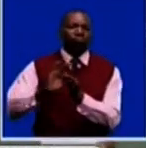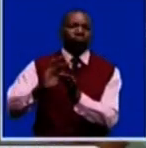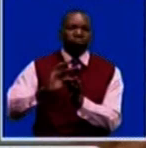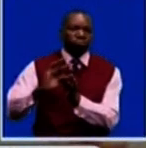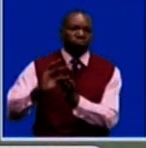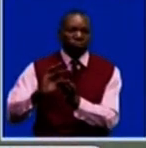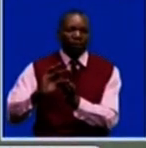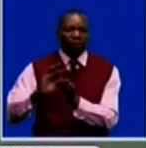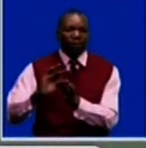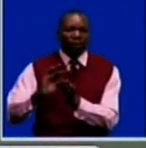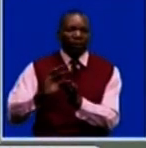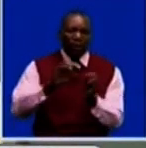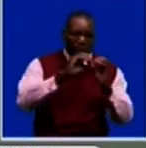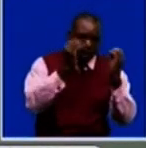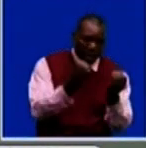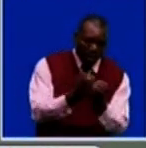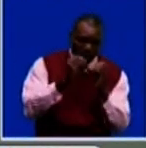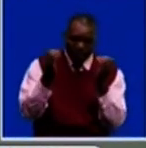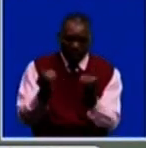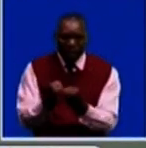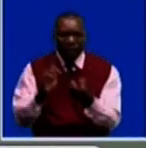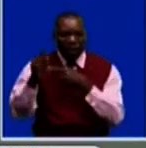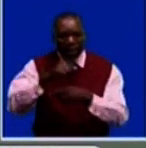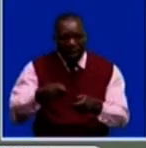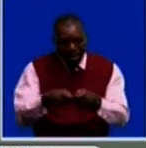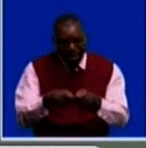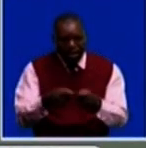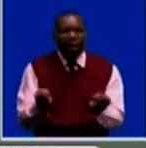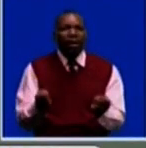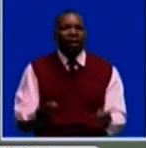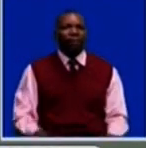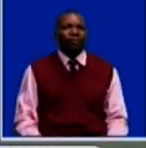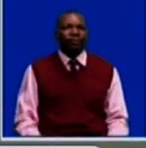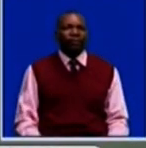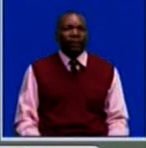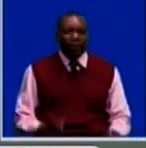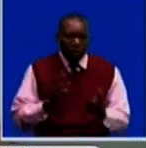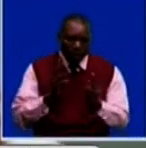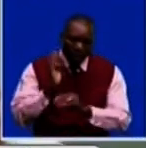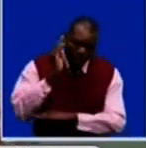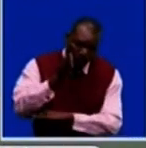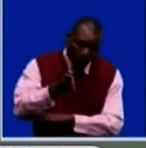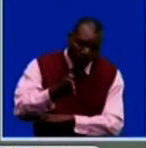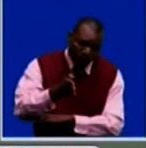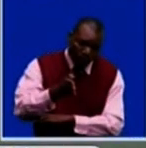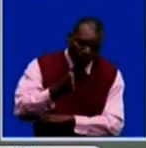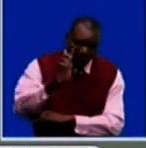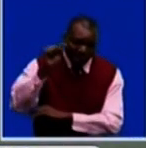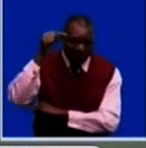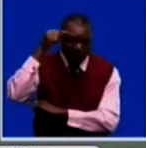two to the two organizations that we're launching today. So going forward, for